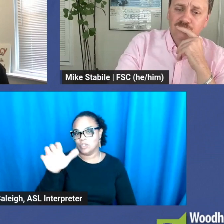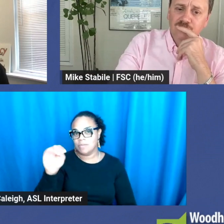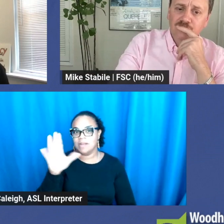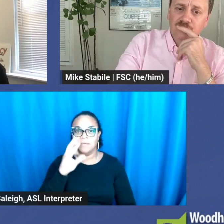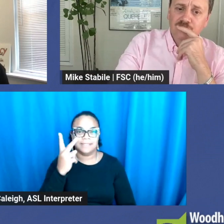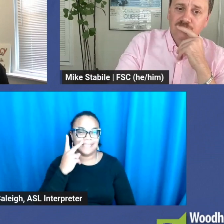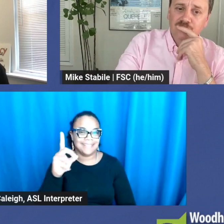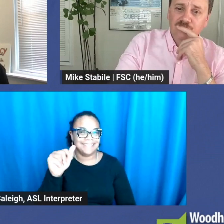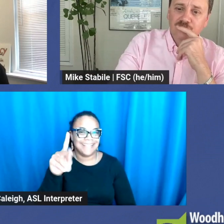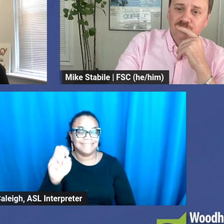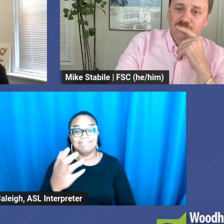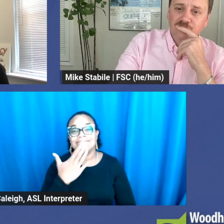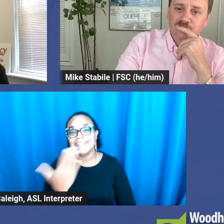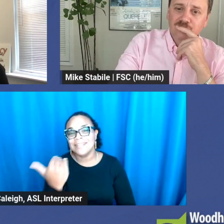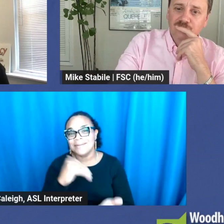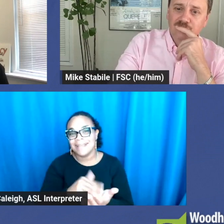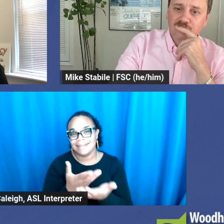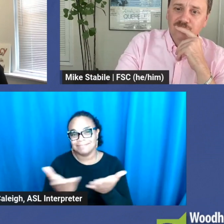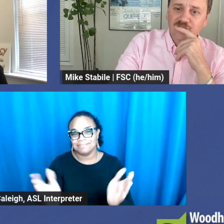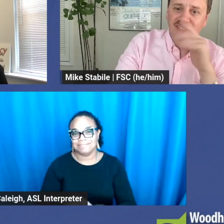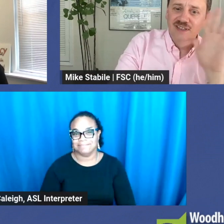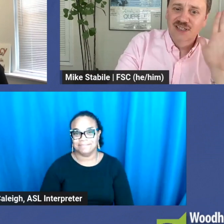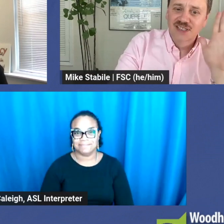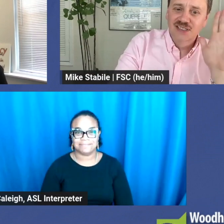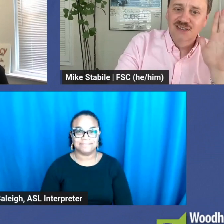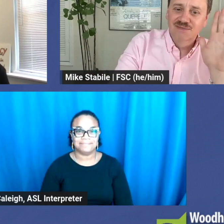that. So thanks again, everybody.